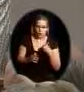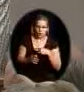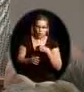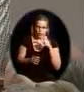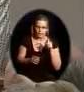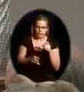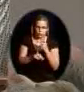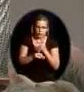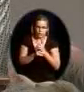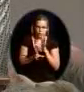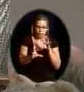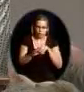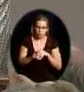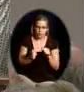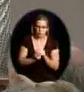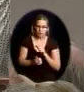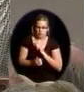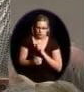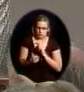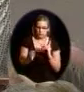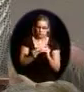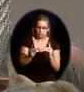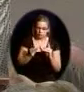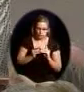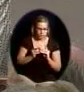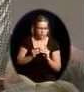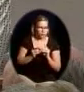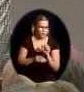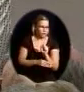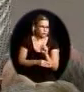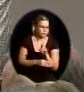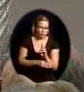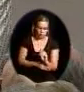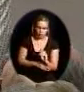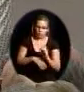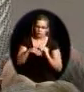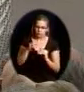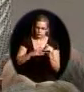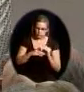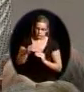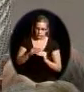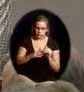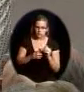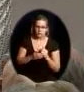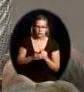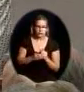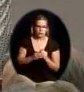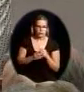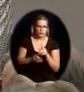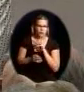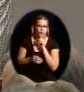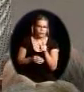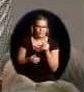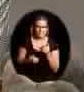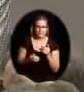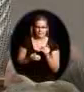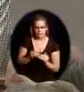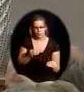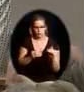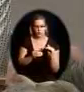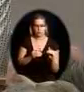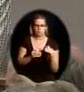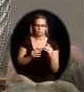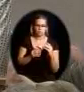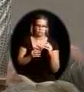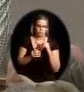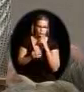keep that involvement with the police department on SROs in the building. They've really stepped up to the plate in helping